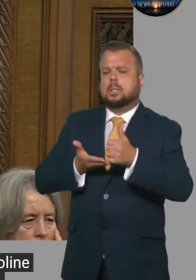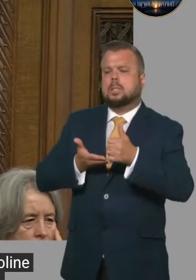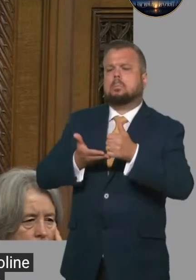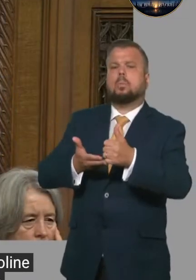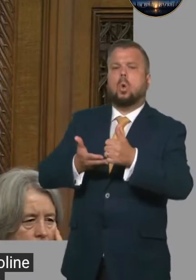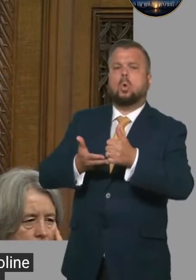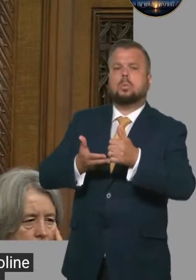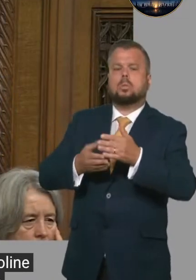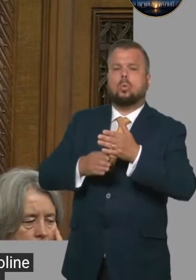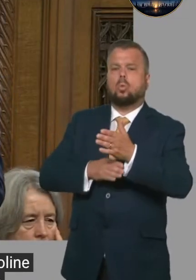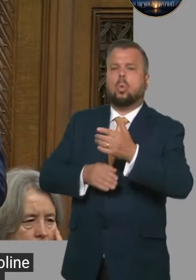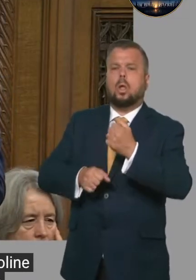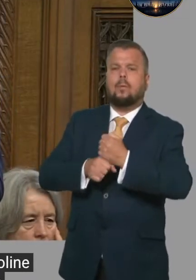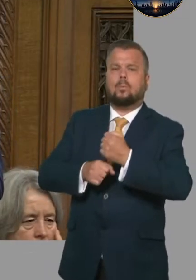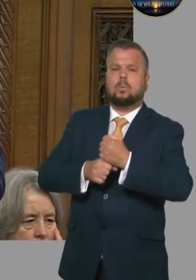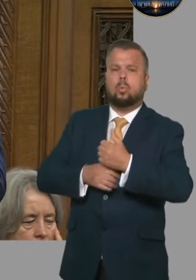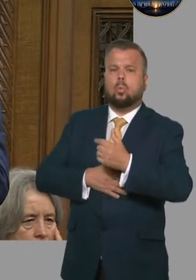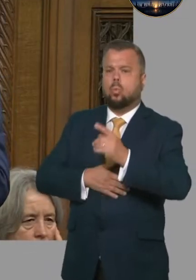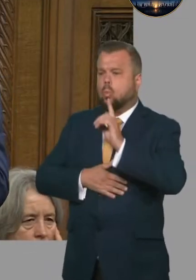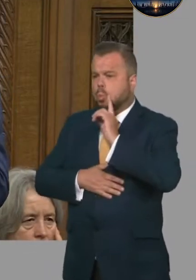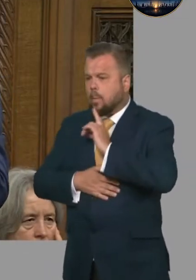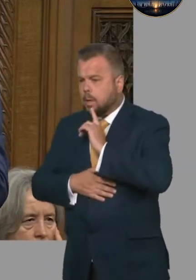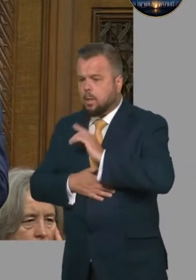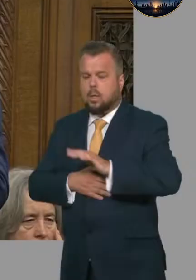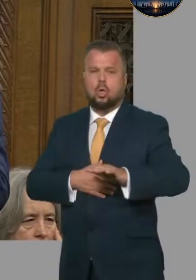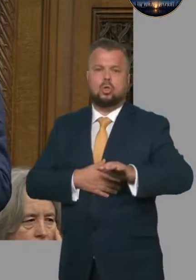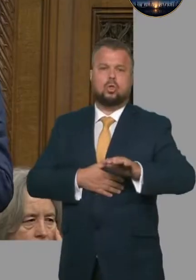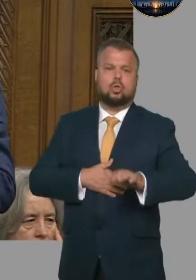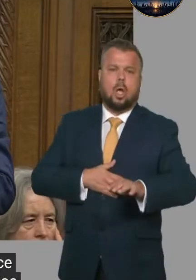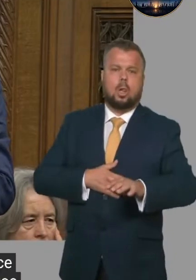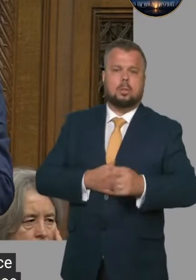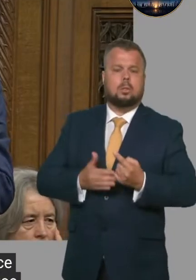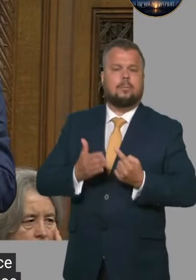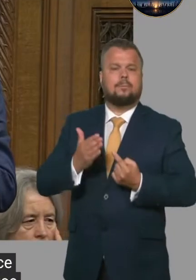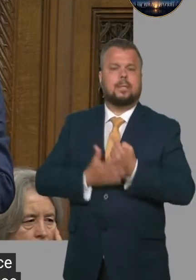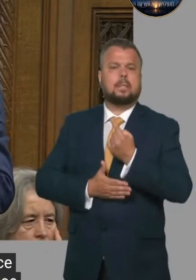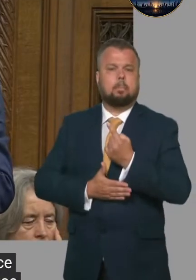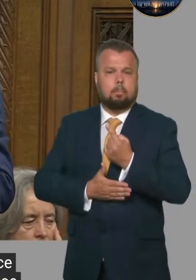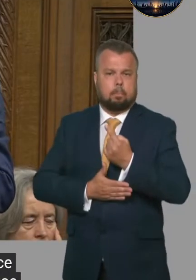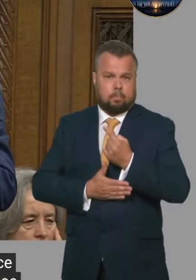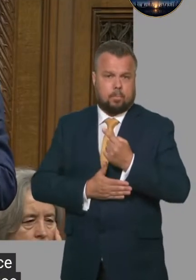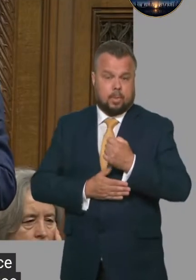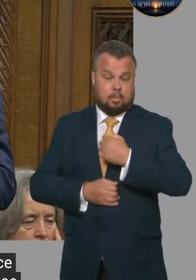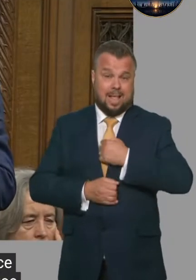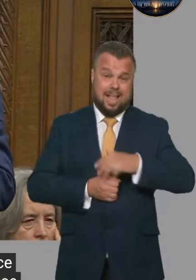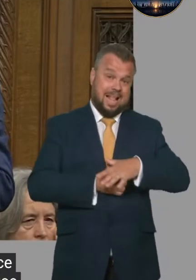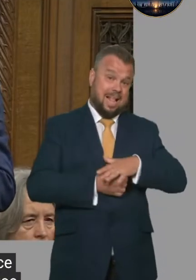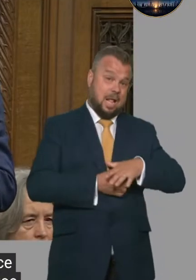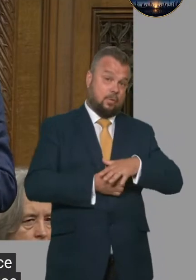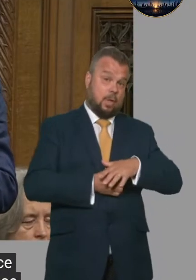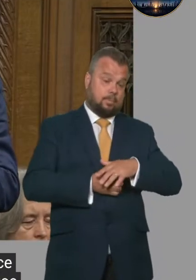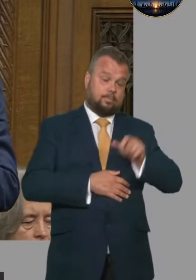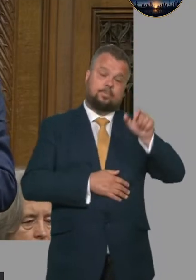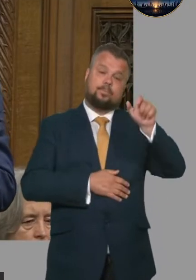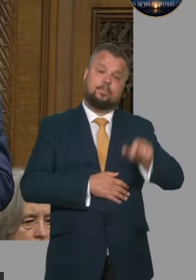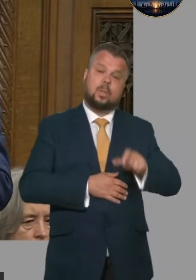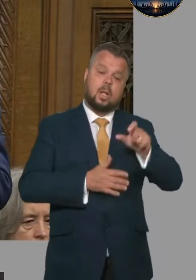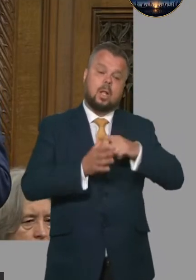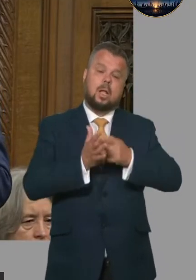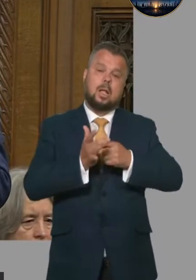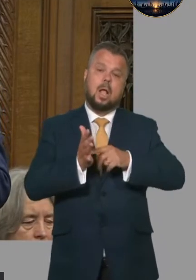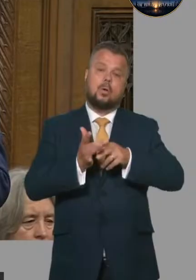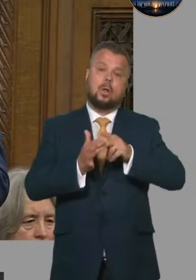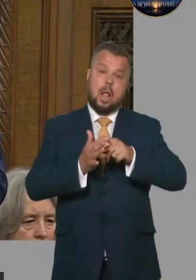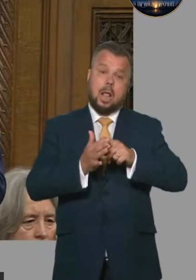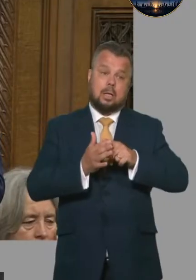before 2005, and my constituent Tina Nash, who was beaten, assaulted and blinded, now